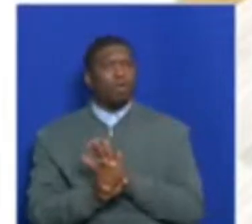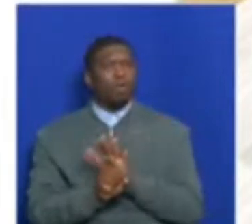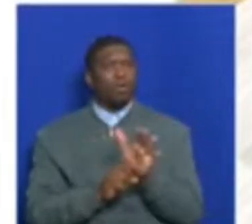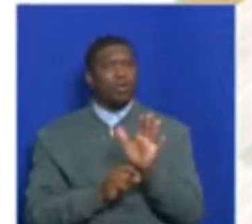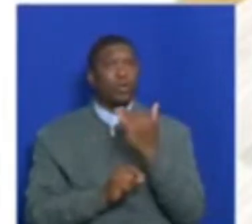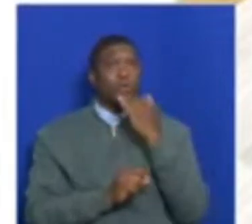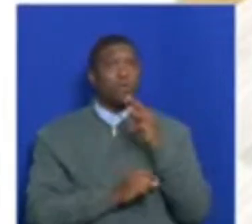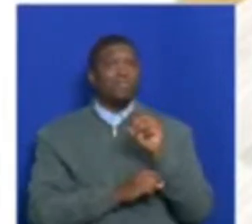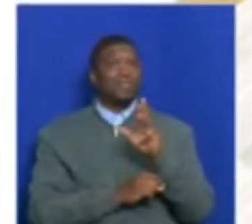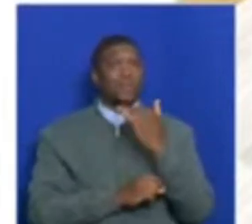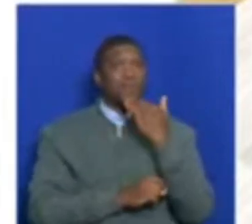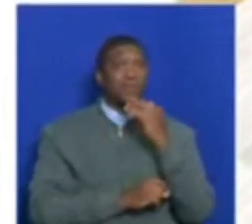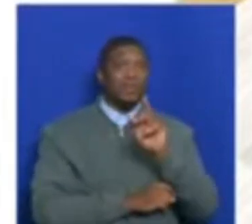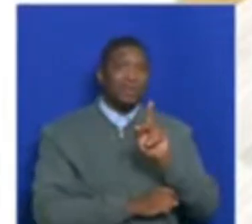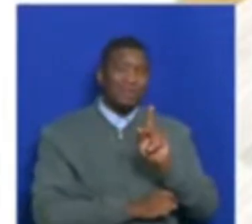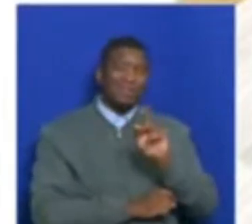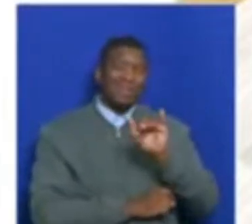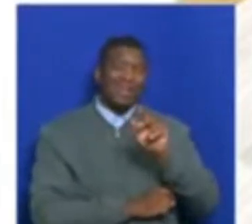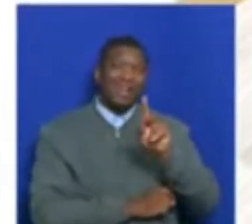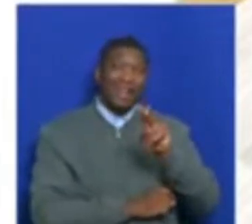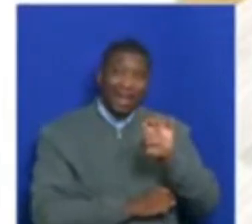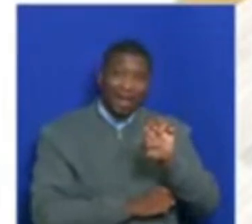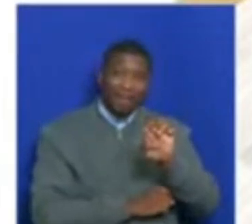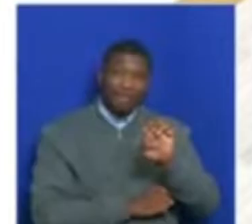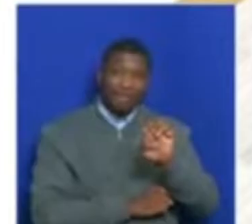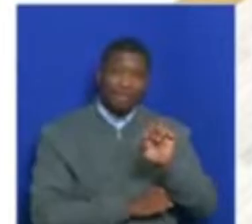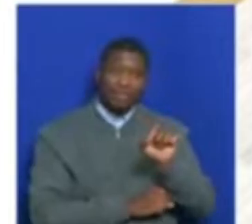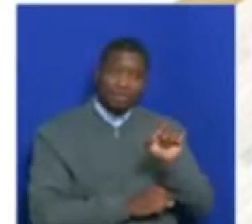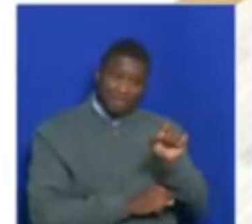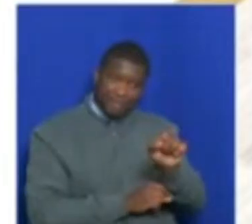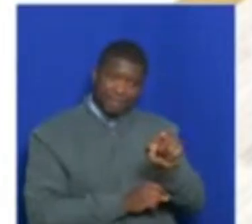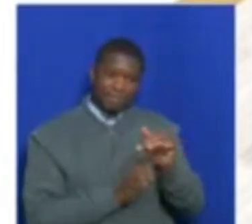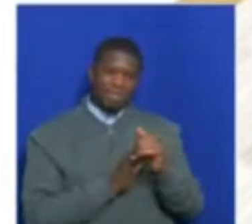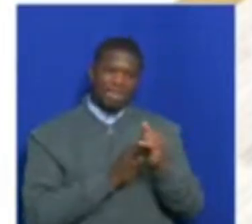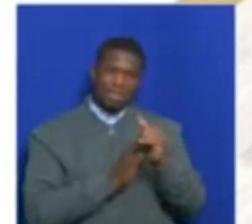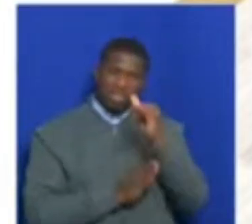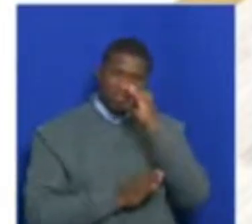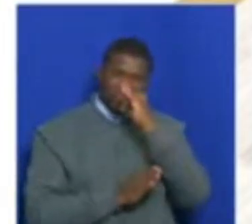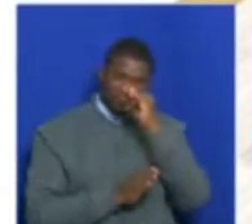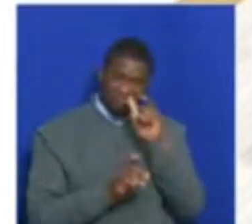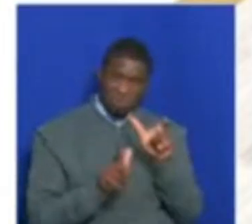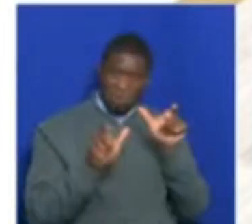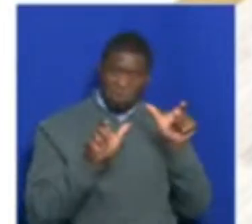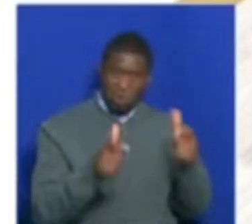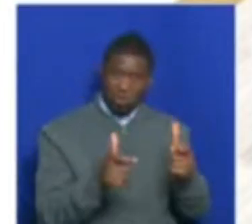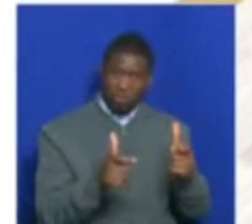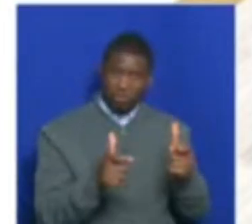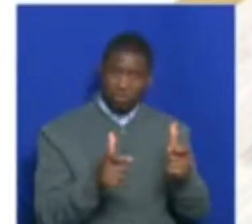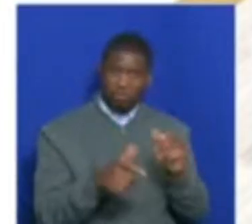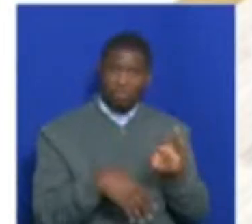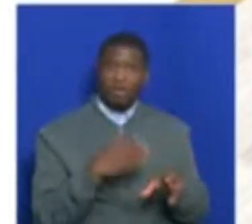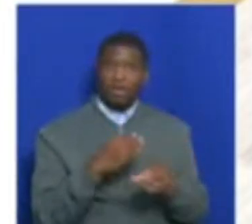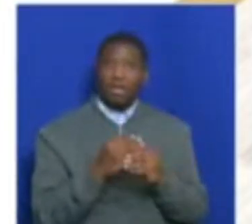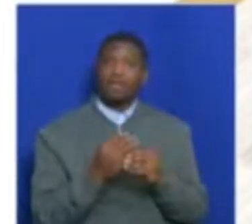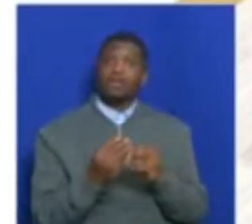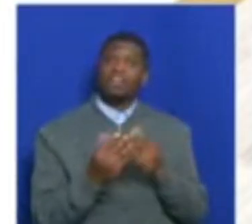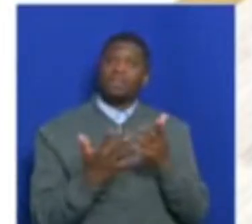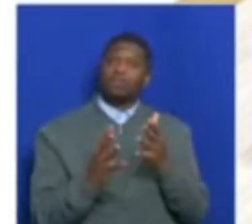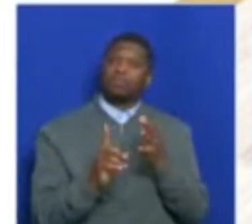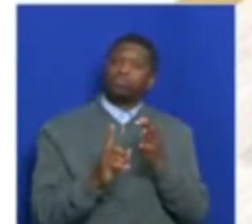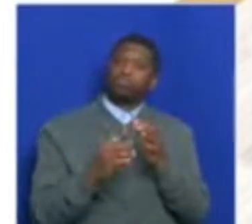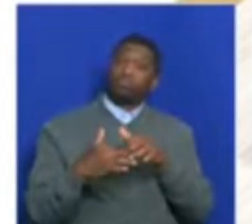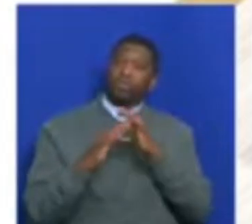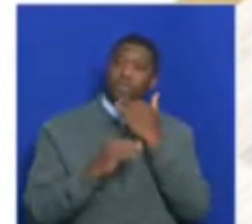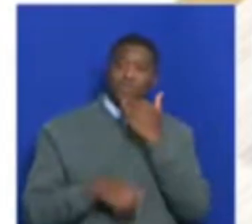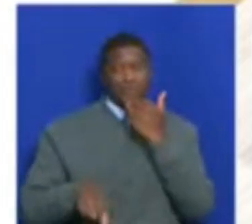the alleged leader of a drug and towing gang, Lieutenant Colonel Dina Govender deployed the task teams to